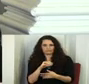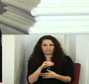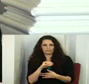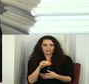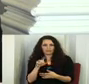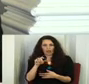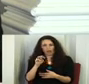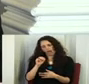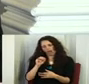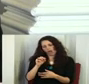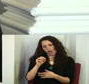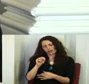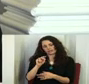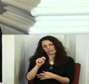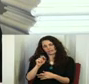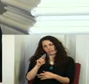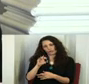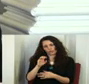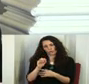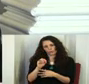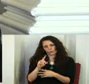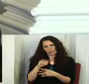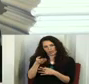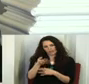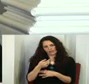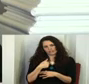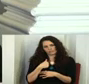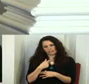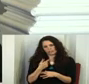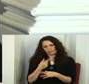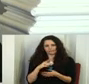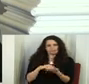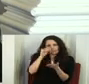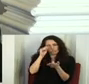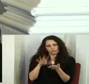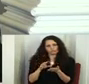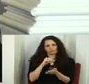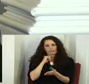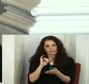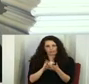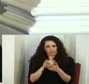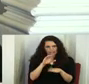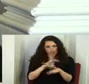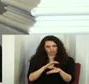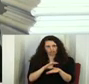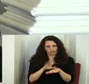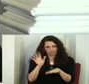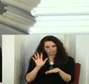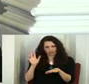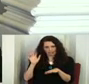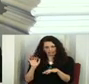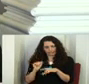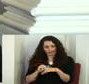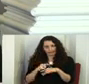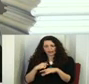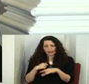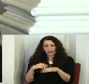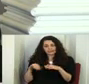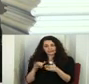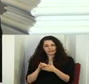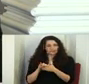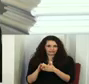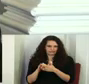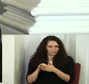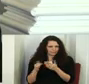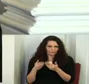and do my student pastorate at the church. And I did that at that point to the resistance of my wife and my